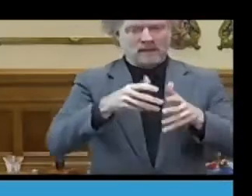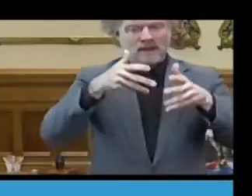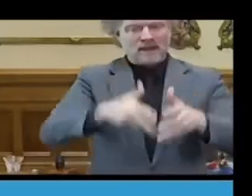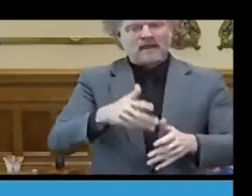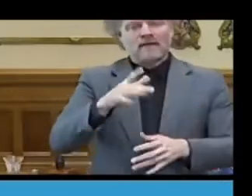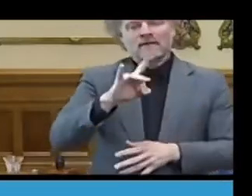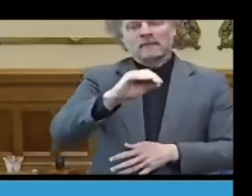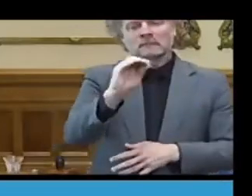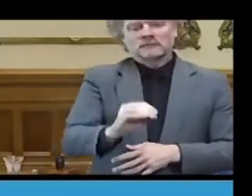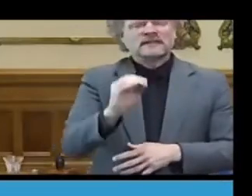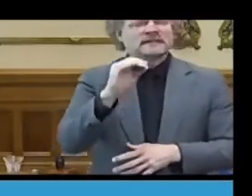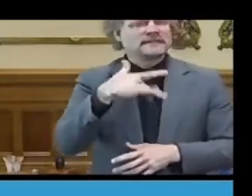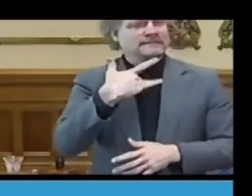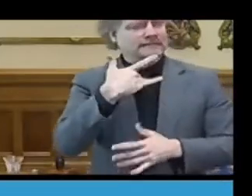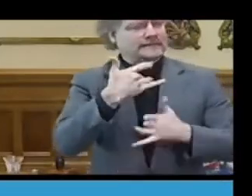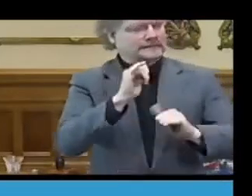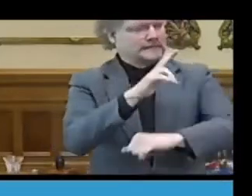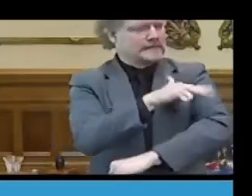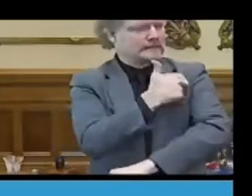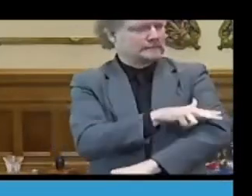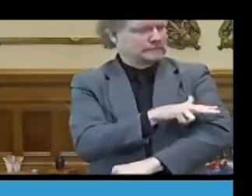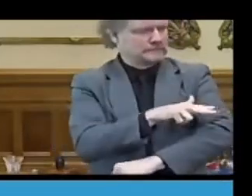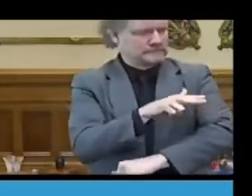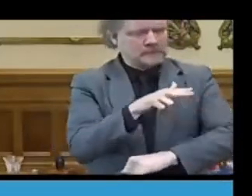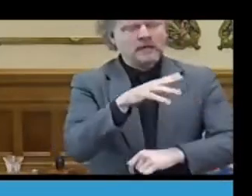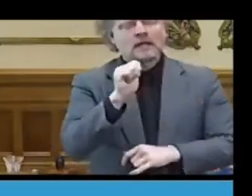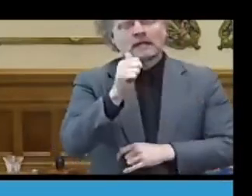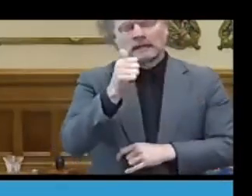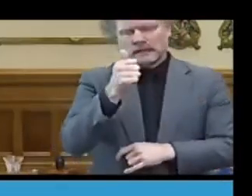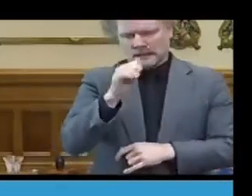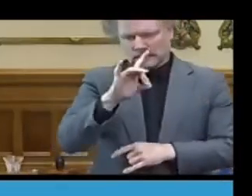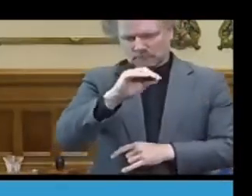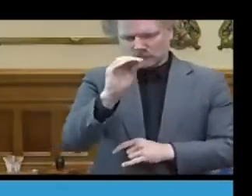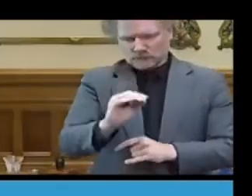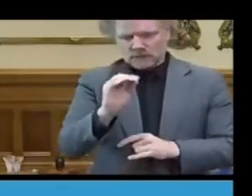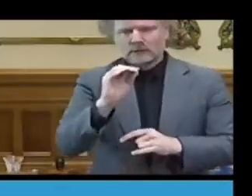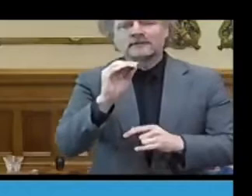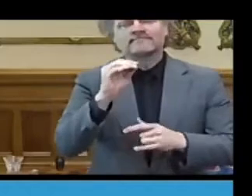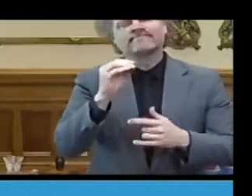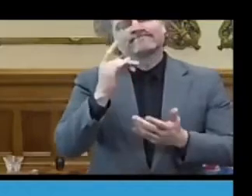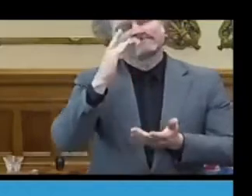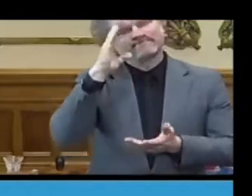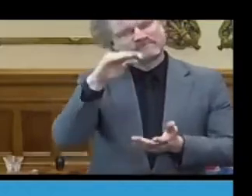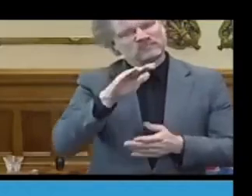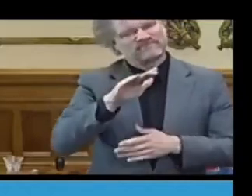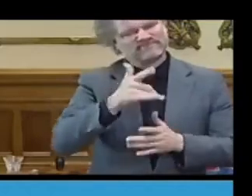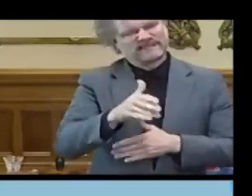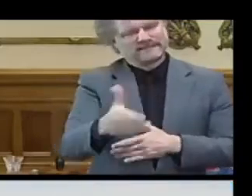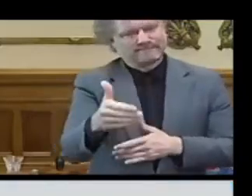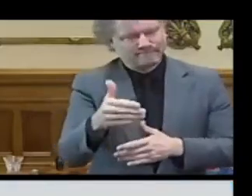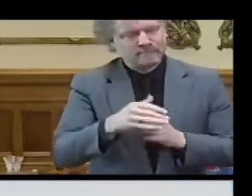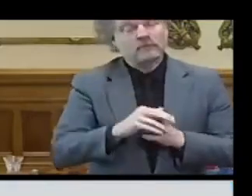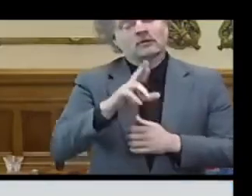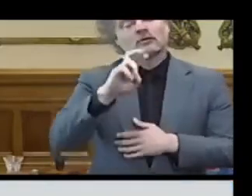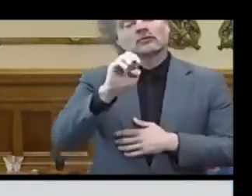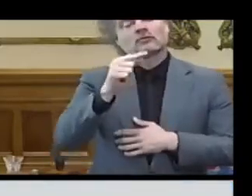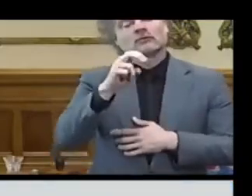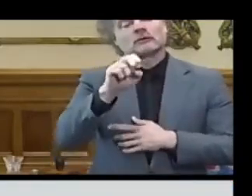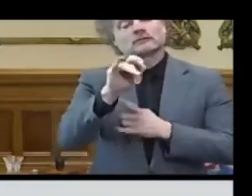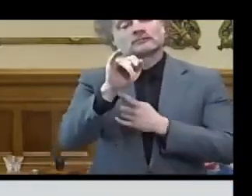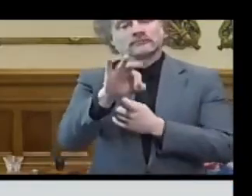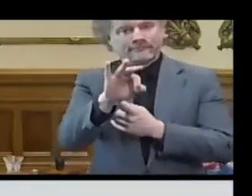are believed to still be hospitalized, and nearly 19% are known to have died while hospitalized. Regenstrief